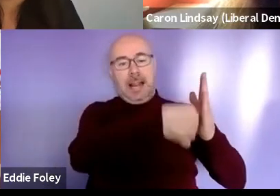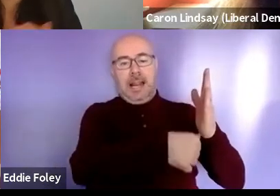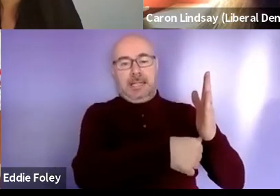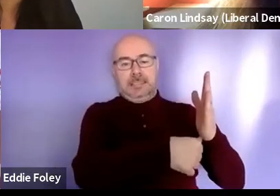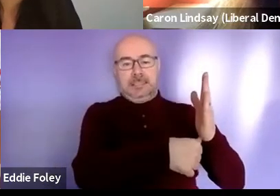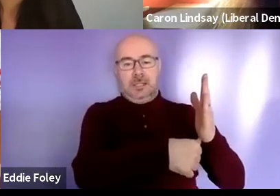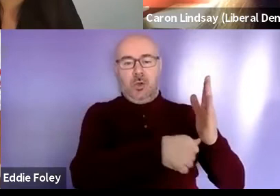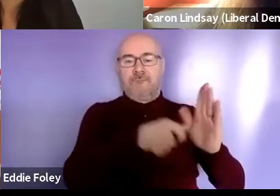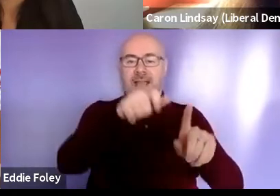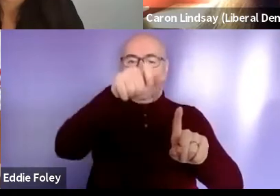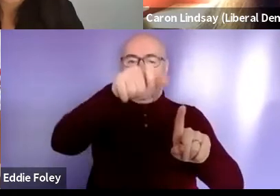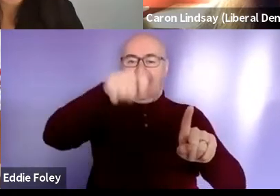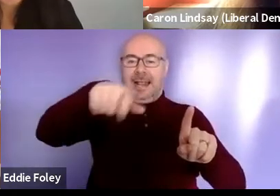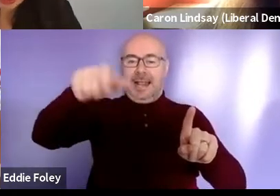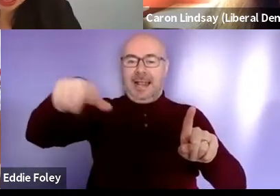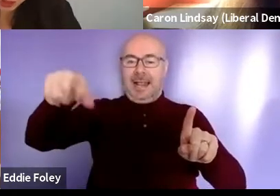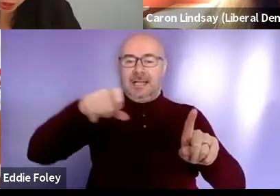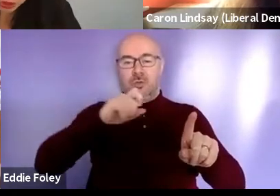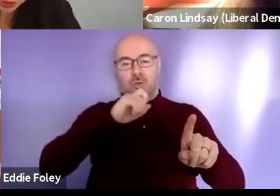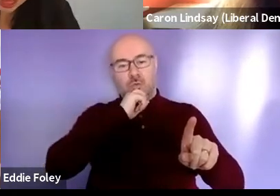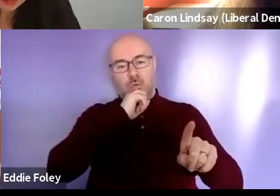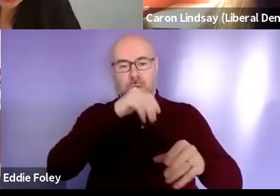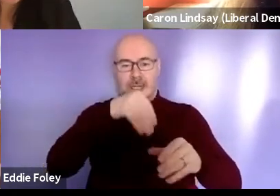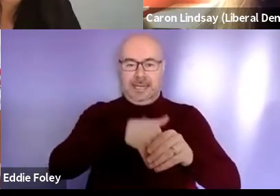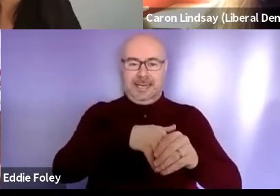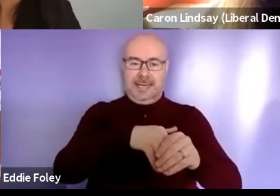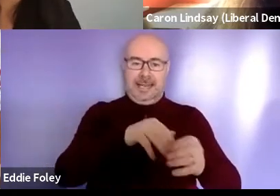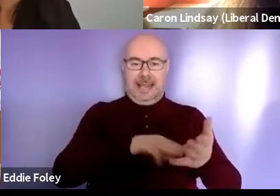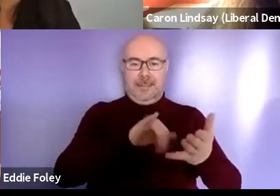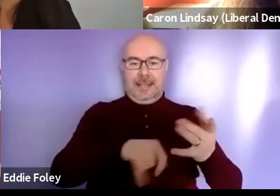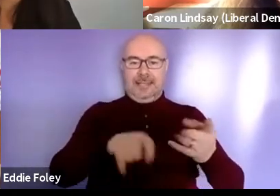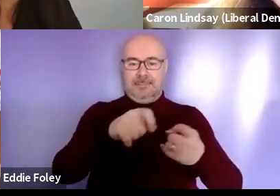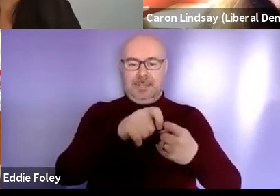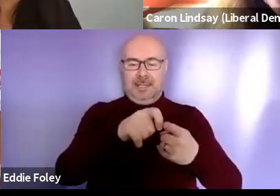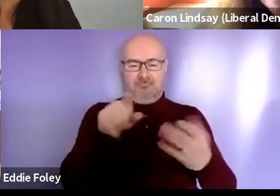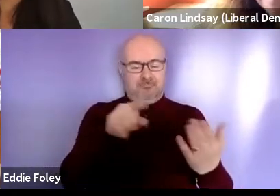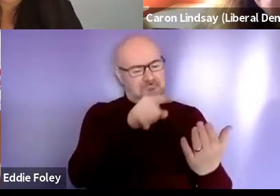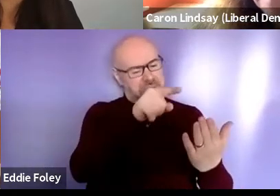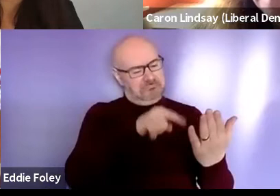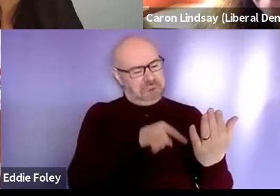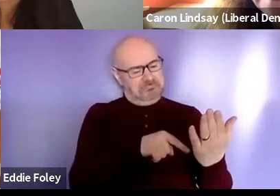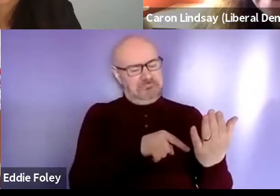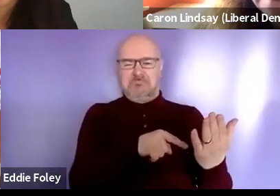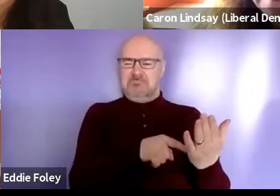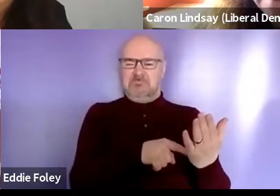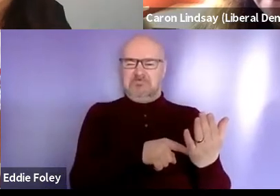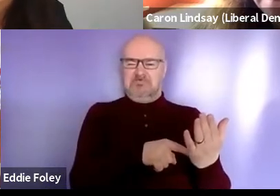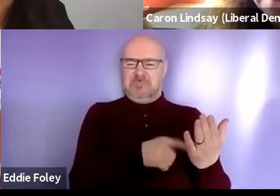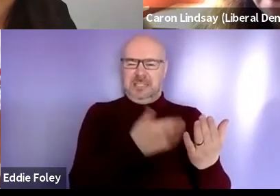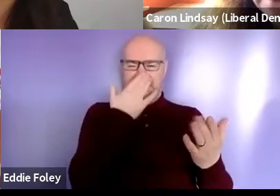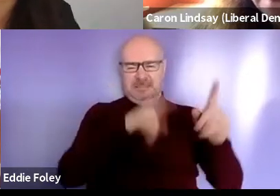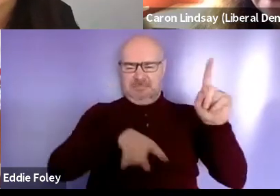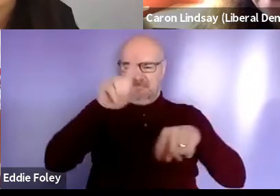and it doesn't look like the country at all. So every party has to do more. And I'm looking in the chat, I